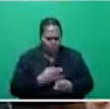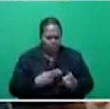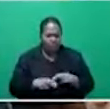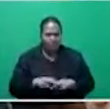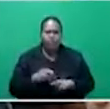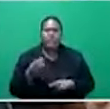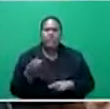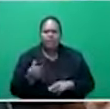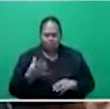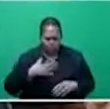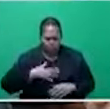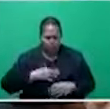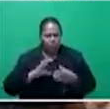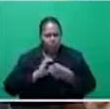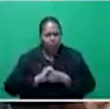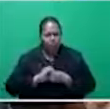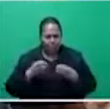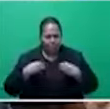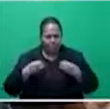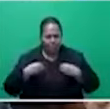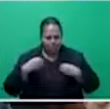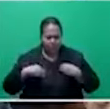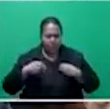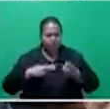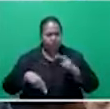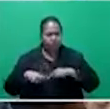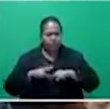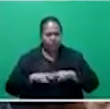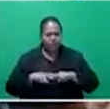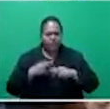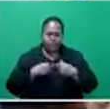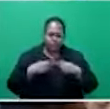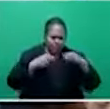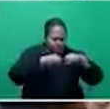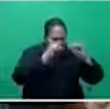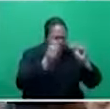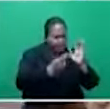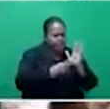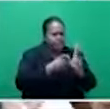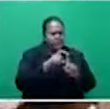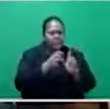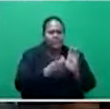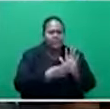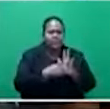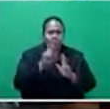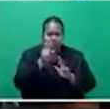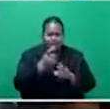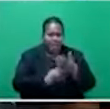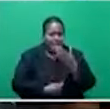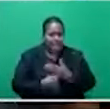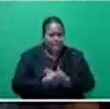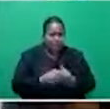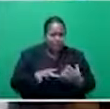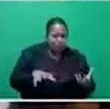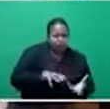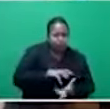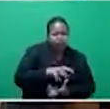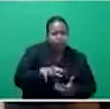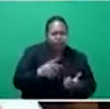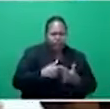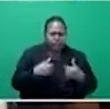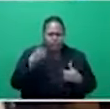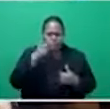business, starting their own business. We are looking at outsourcing through NDMO, etc. When, for example, there's a cyclone, rather than using civil servants, we can